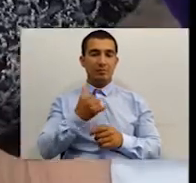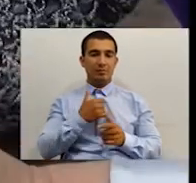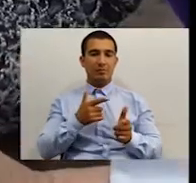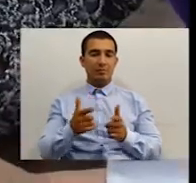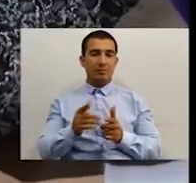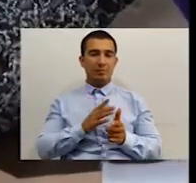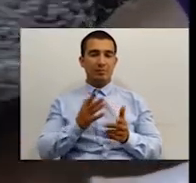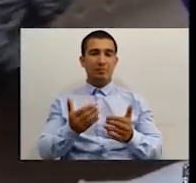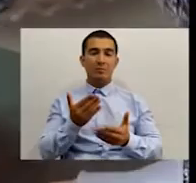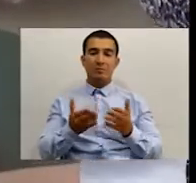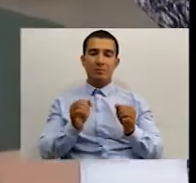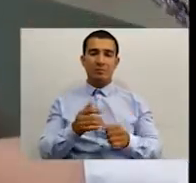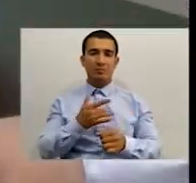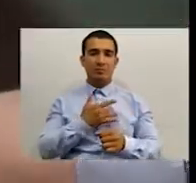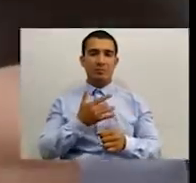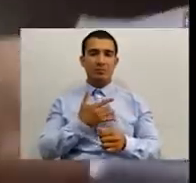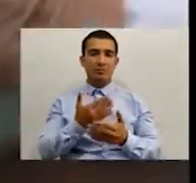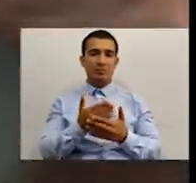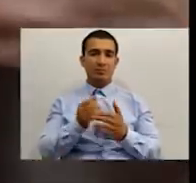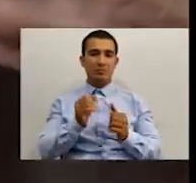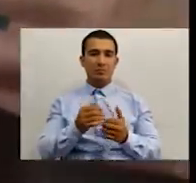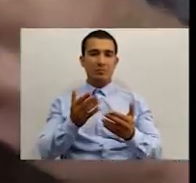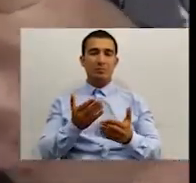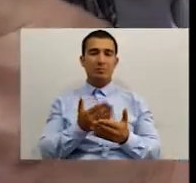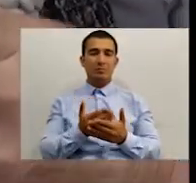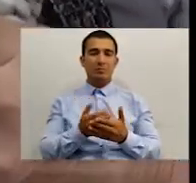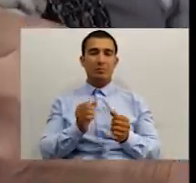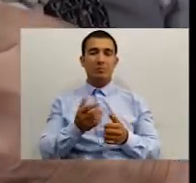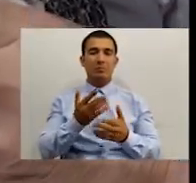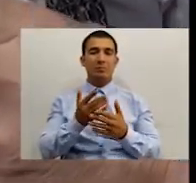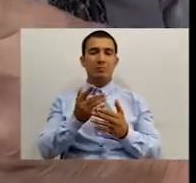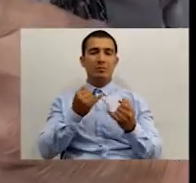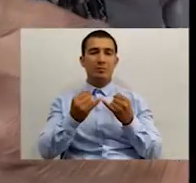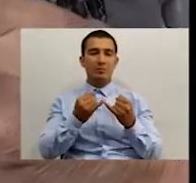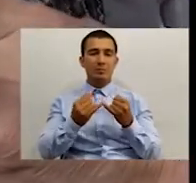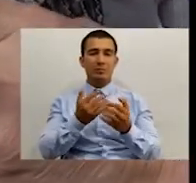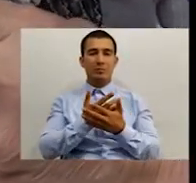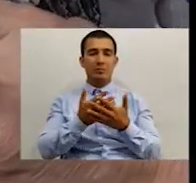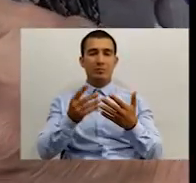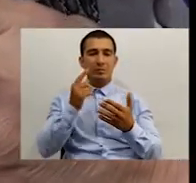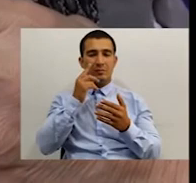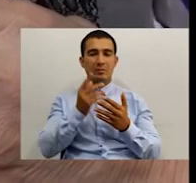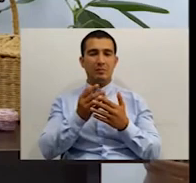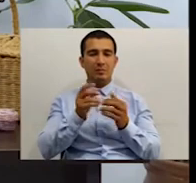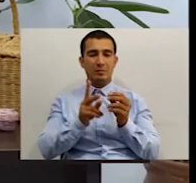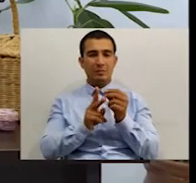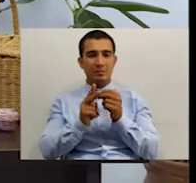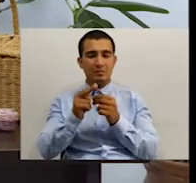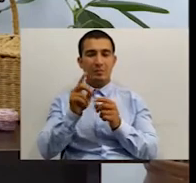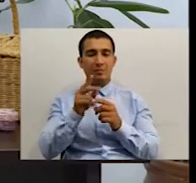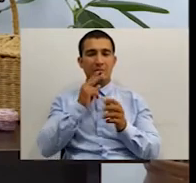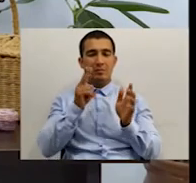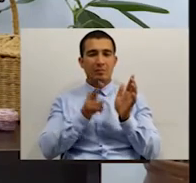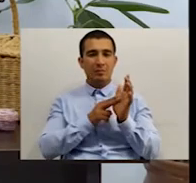Qalamdonimiz tayyor. Xolasizlar, sariq qog'ozni kesib, oy sifatida